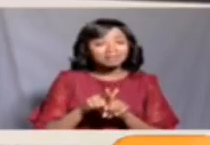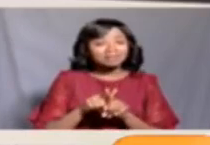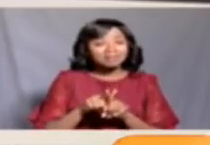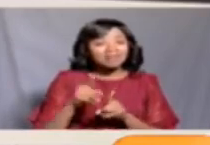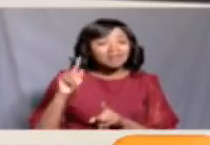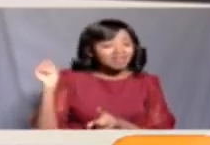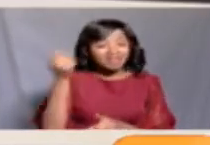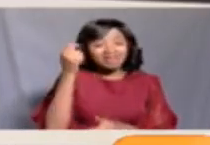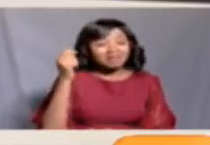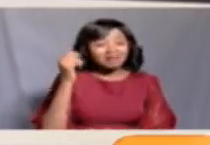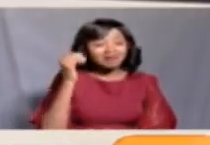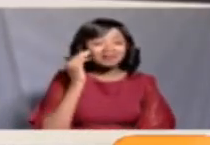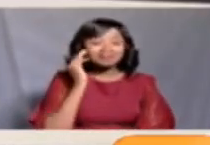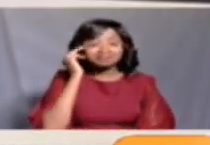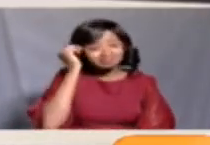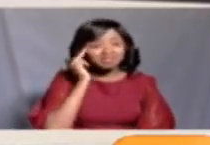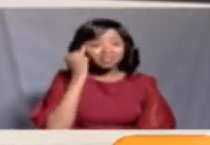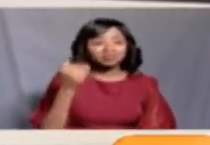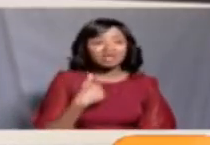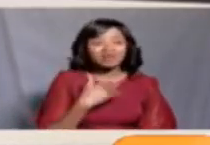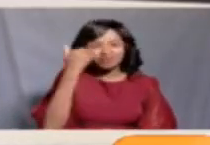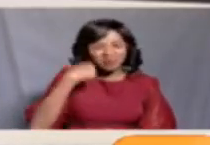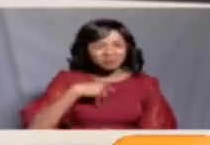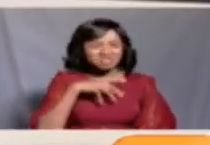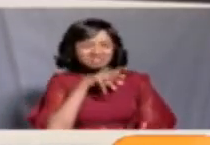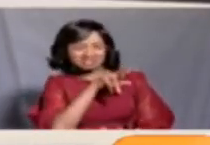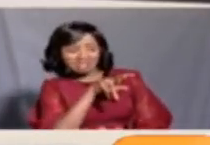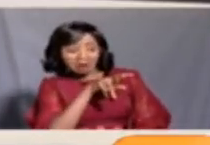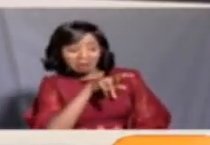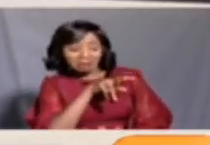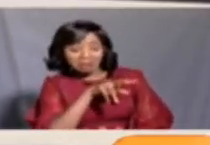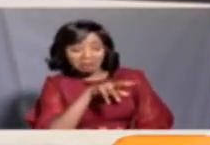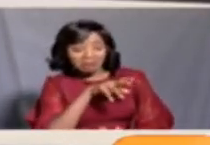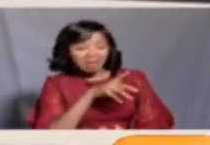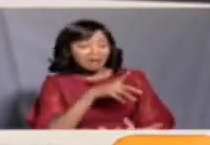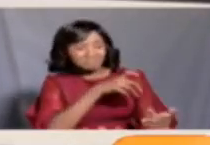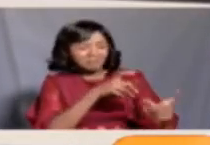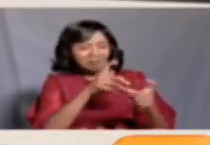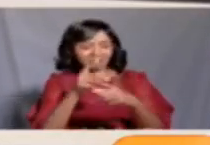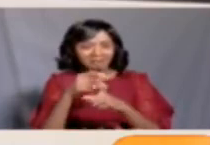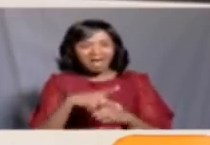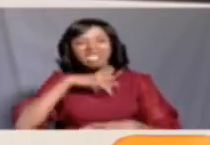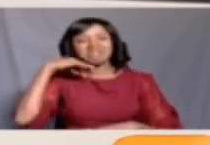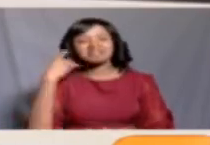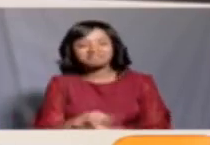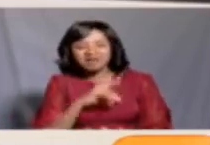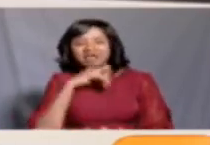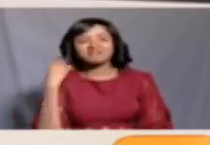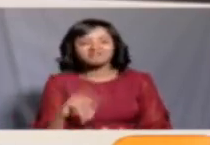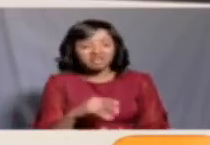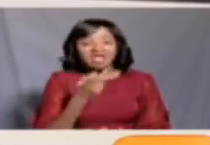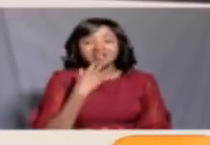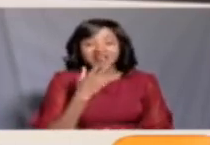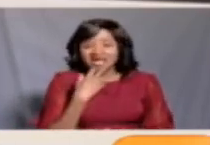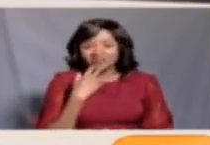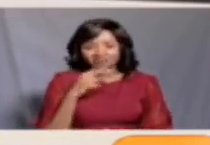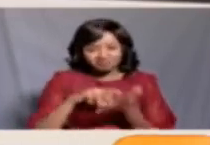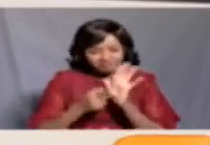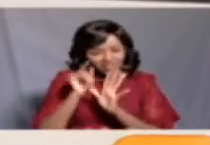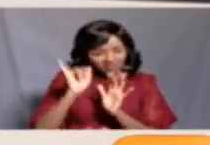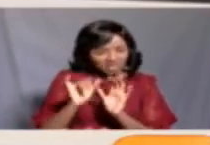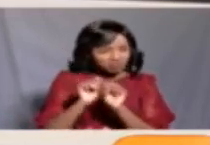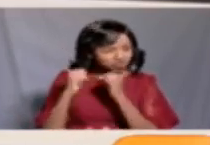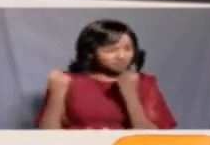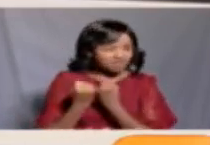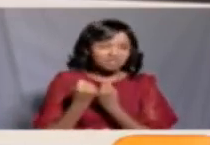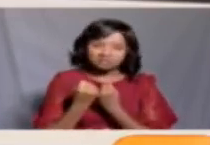that actually make fun of somebody being attacked, I don't know if that's a well society. So to me, my challenge